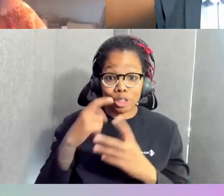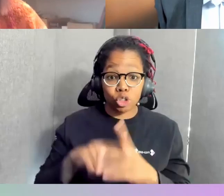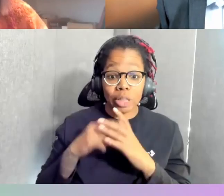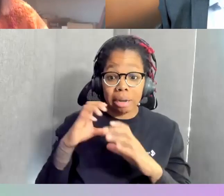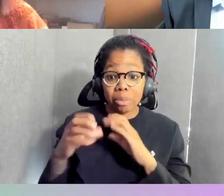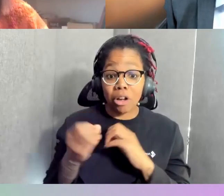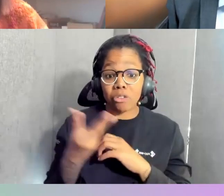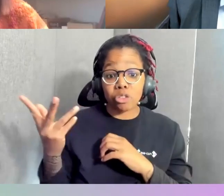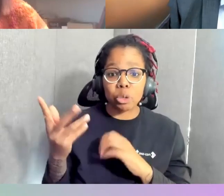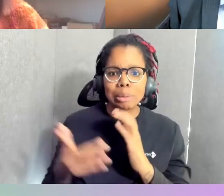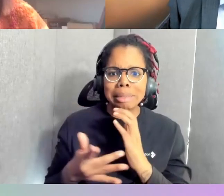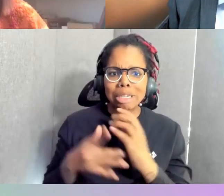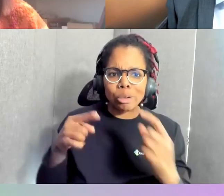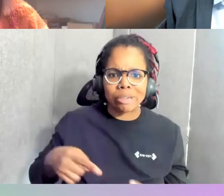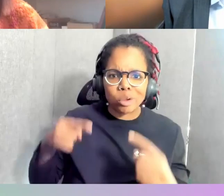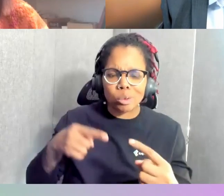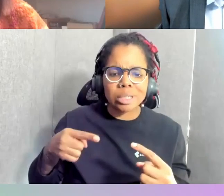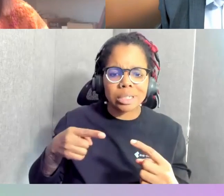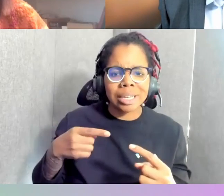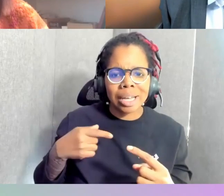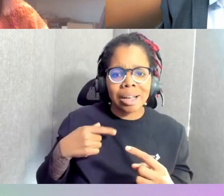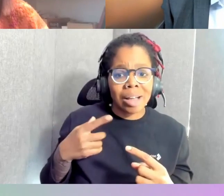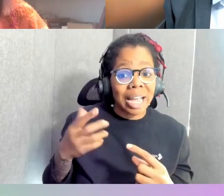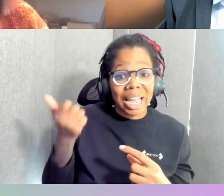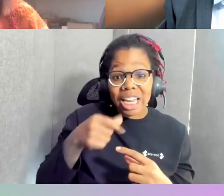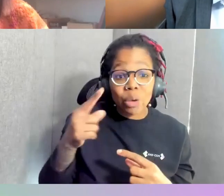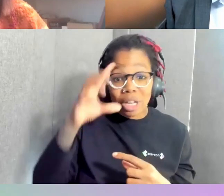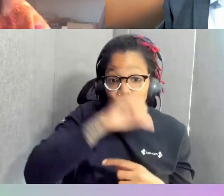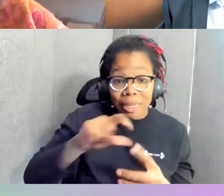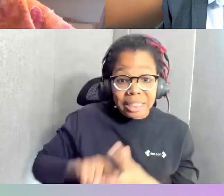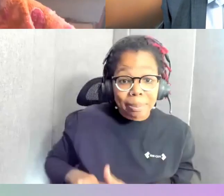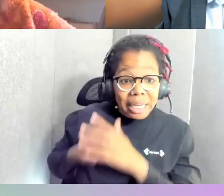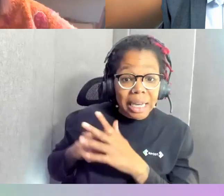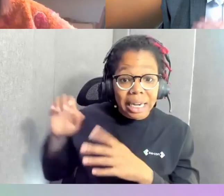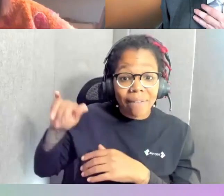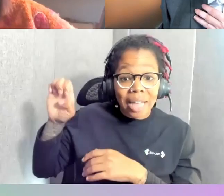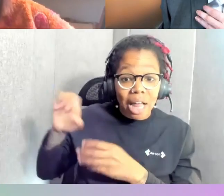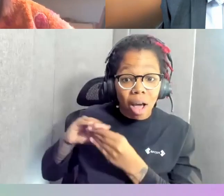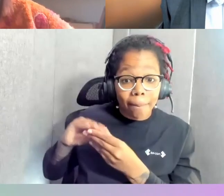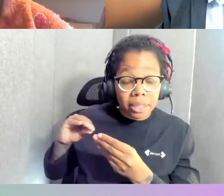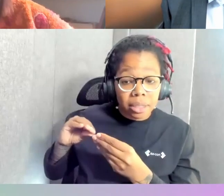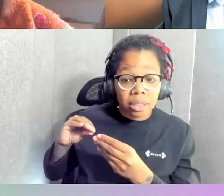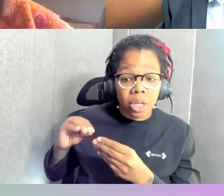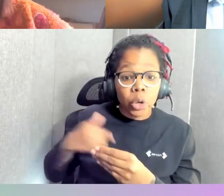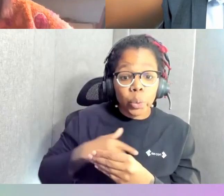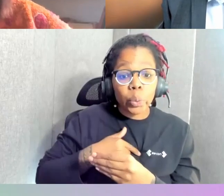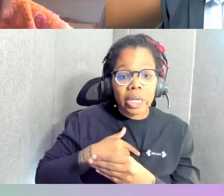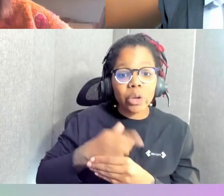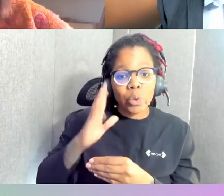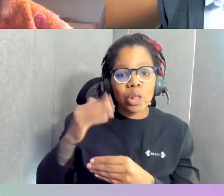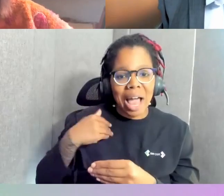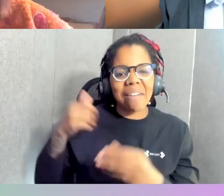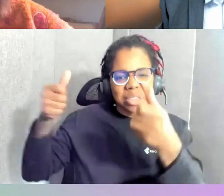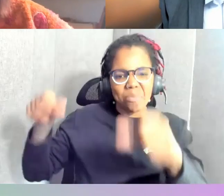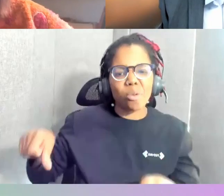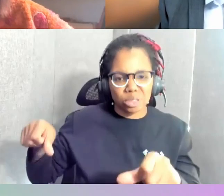a couple technical difficulties. I will let know anybody who missed that beginning of Elle's comments. We will have this